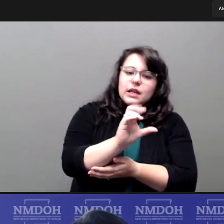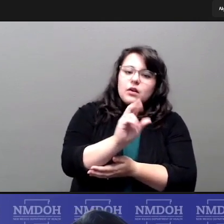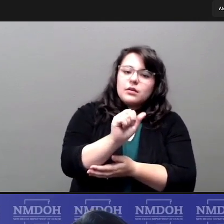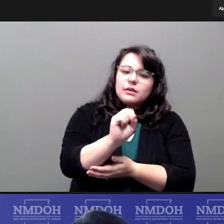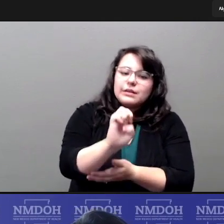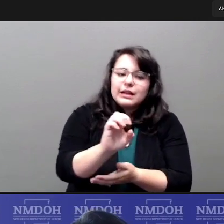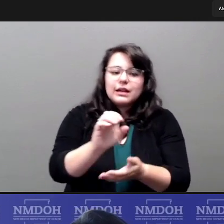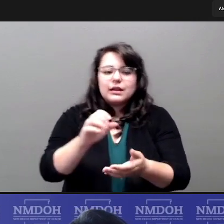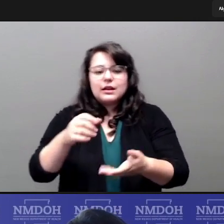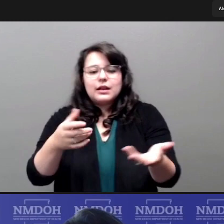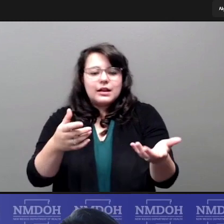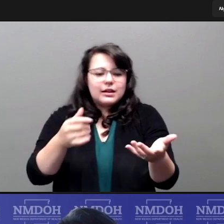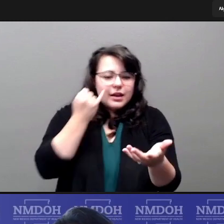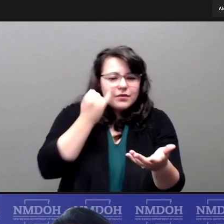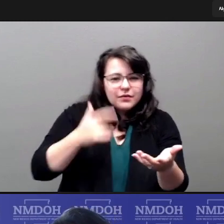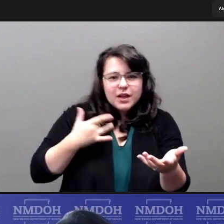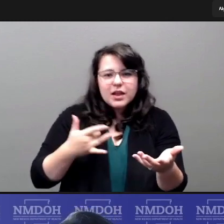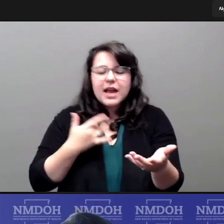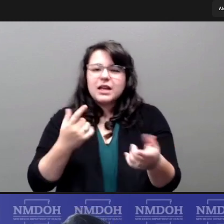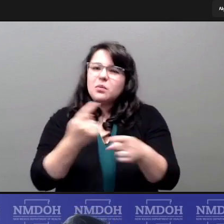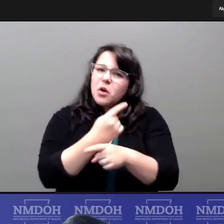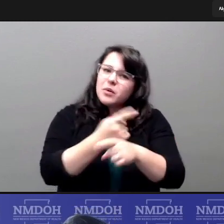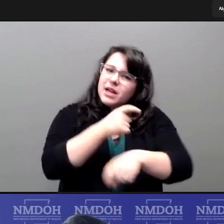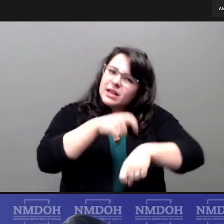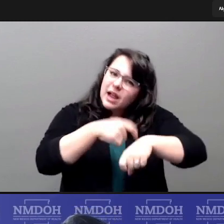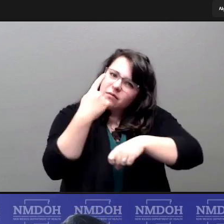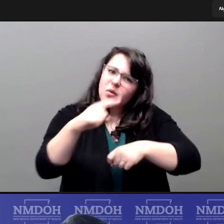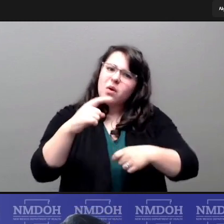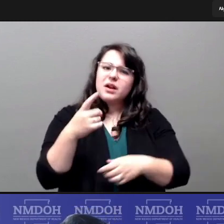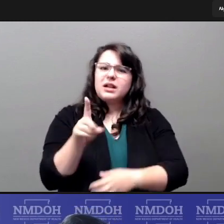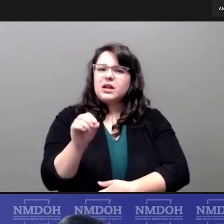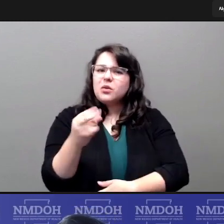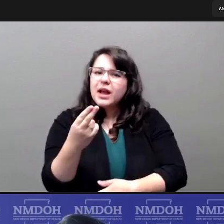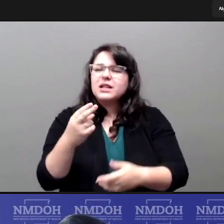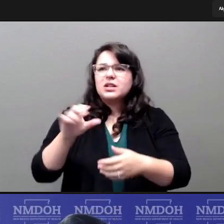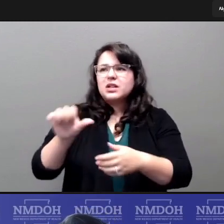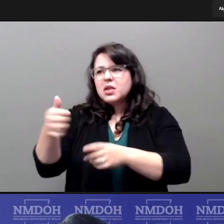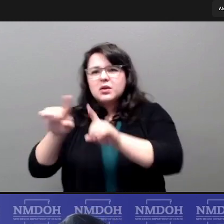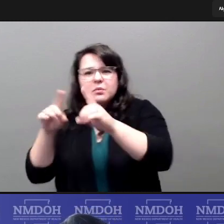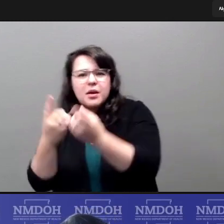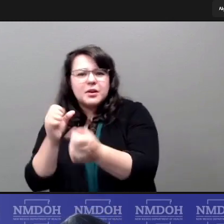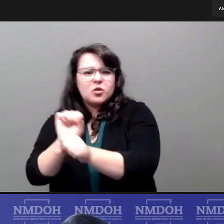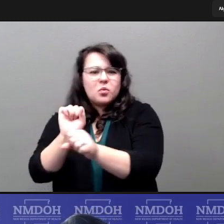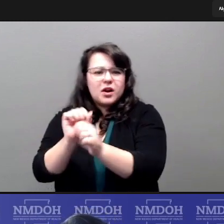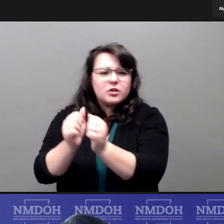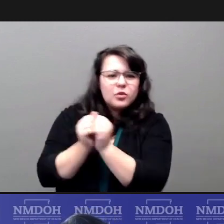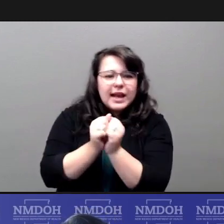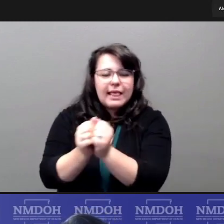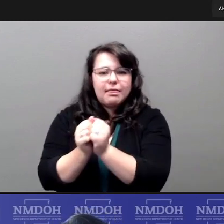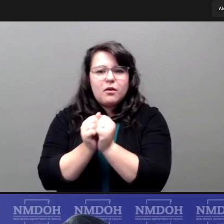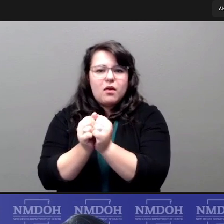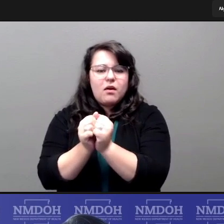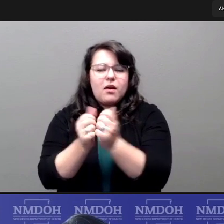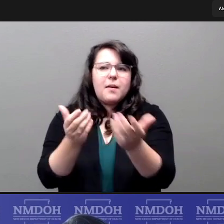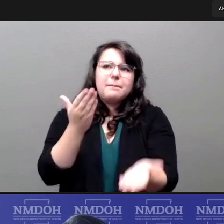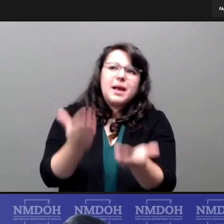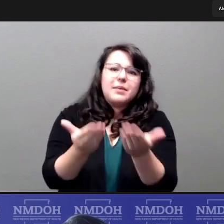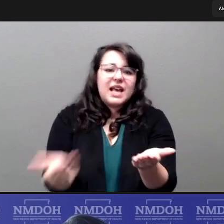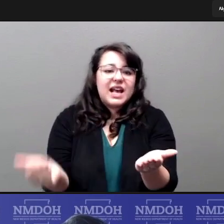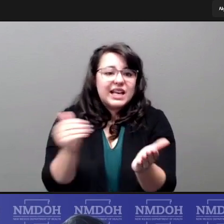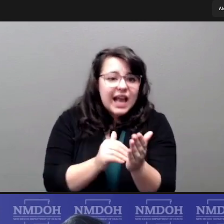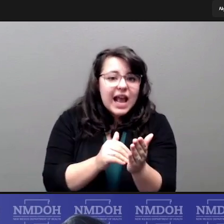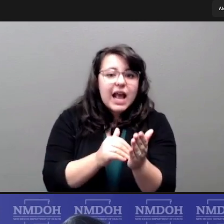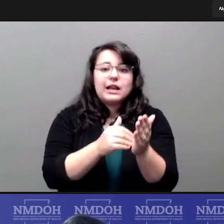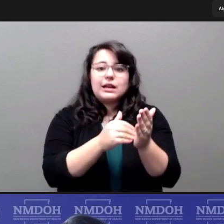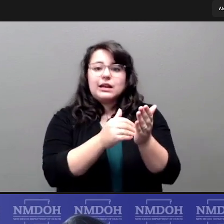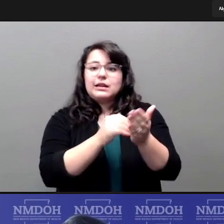appropriate time for the health department and some of these other departments to work together on just, again,